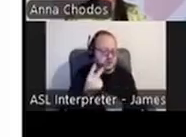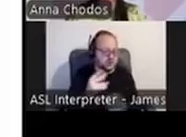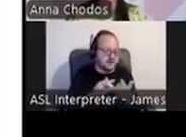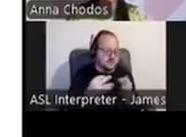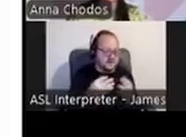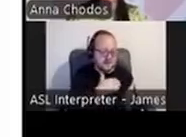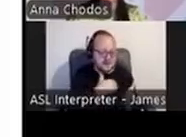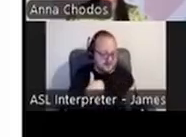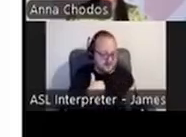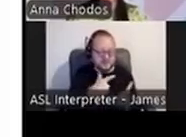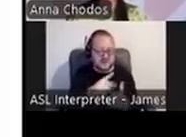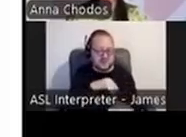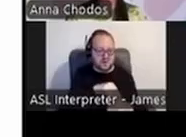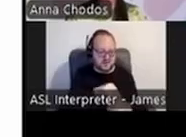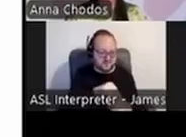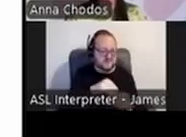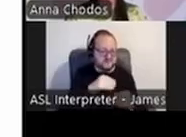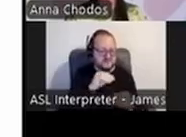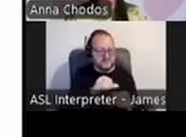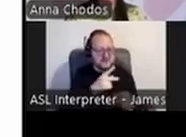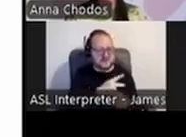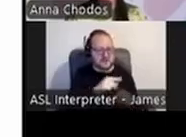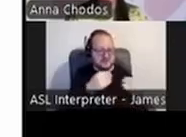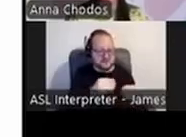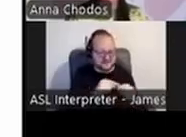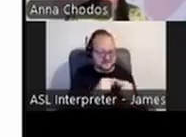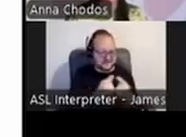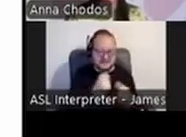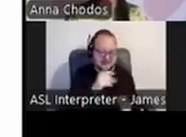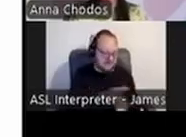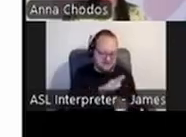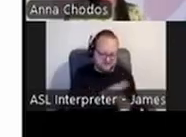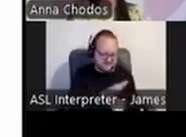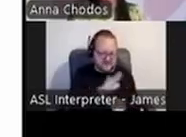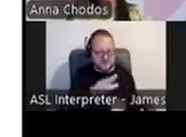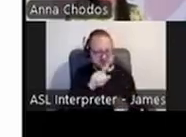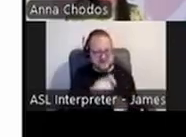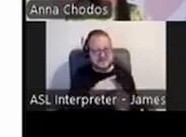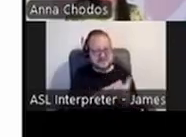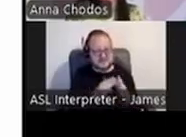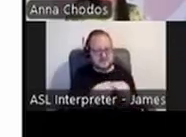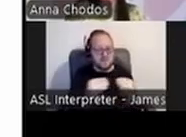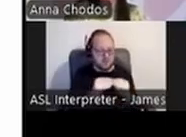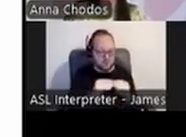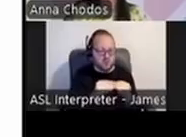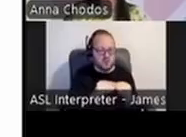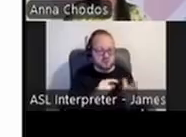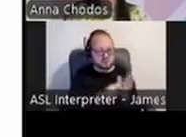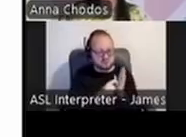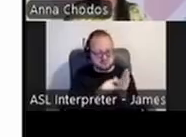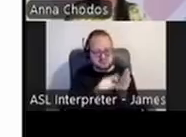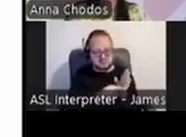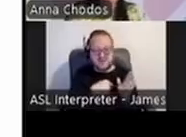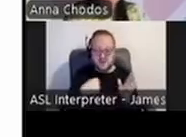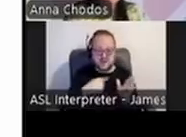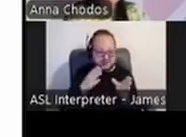And that's just not enough as their needs escalate. And then of course we're hearing from the person, I still want to stay in my home. I